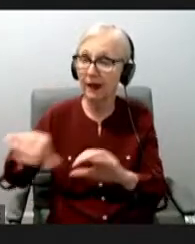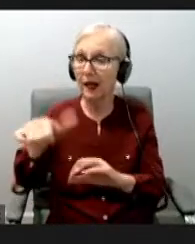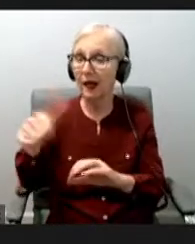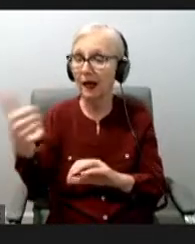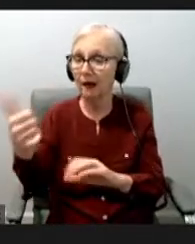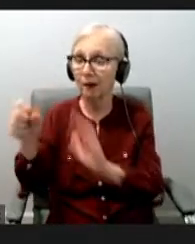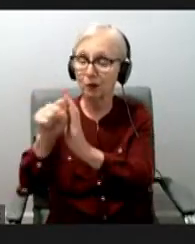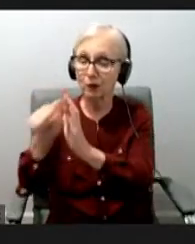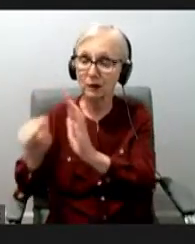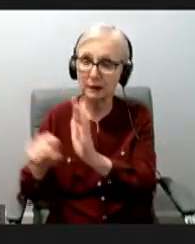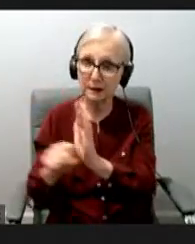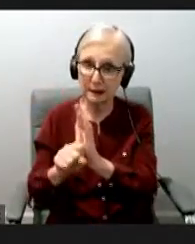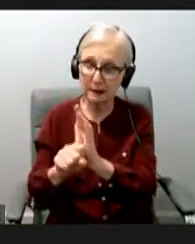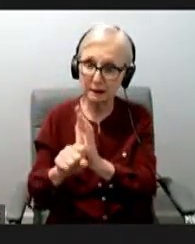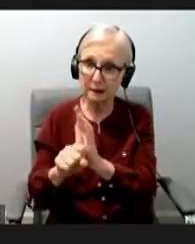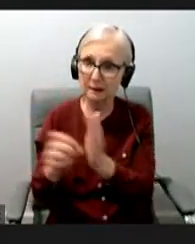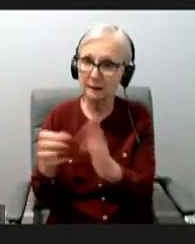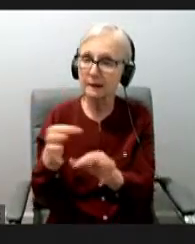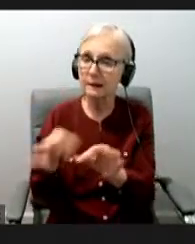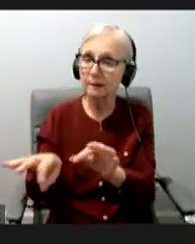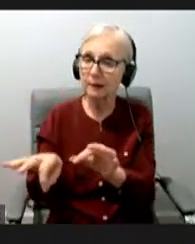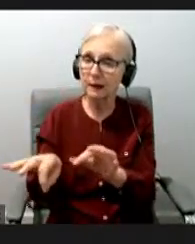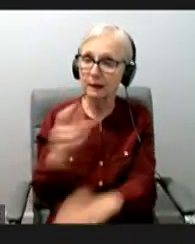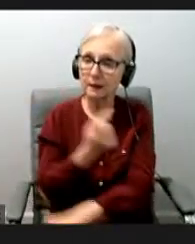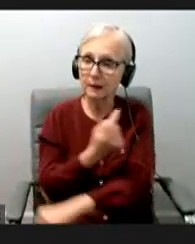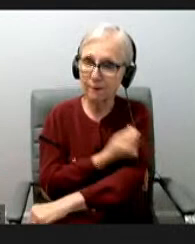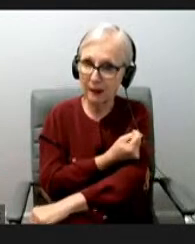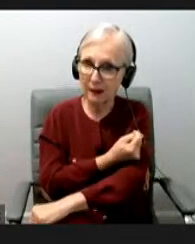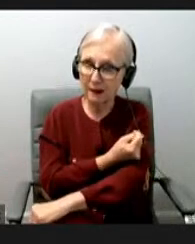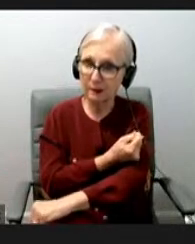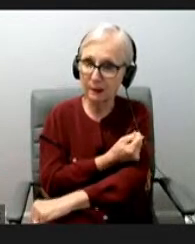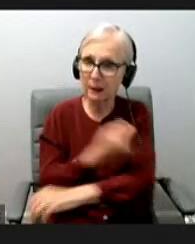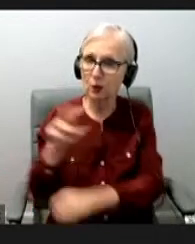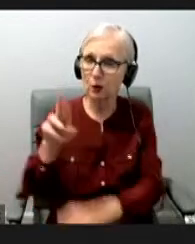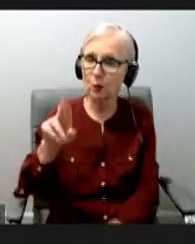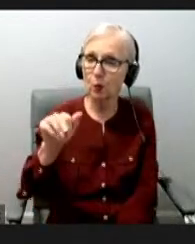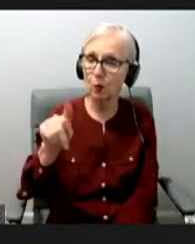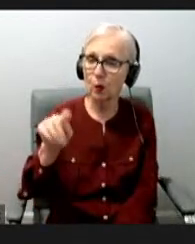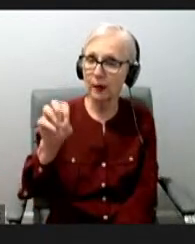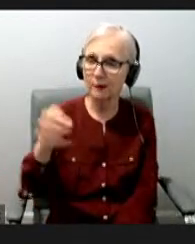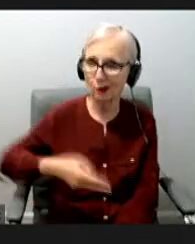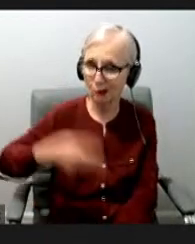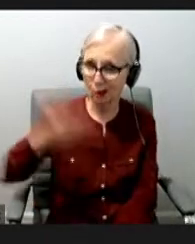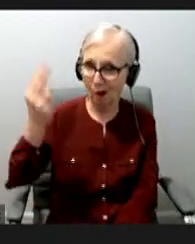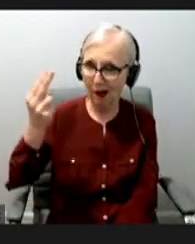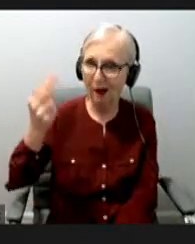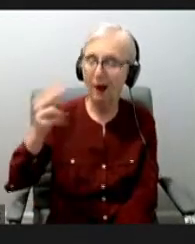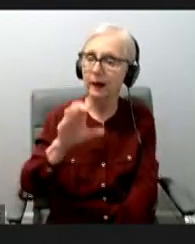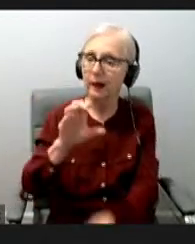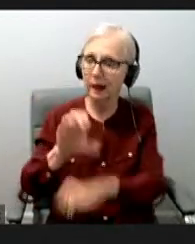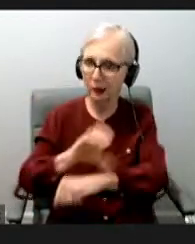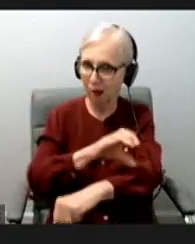other states is simply because our vaccination rates are so high in Colorado. And in the places, in the